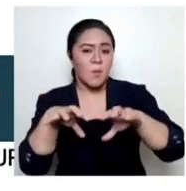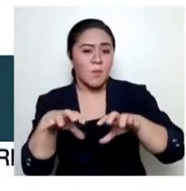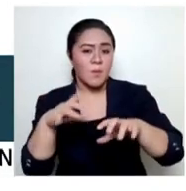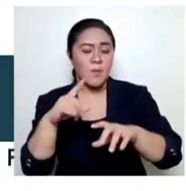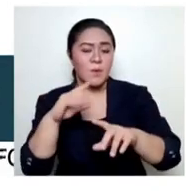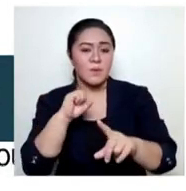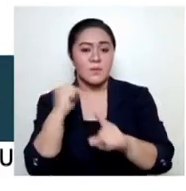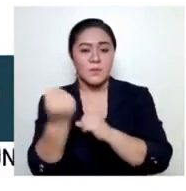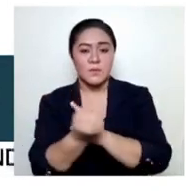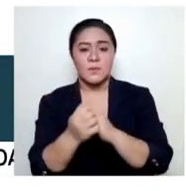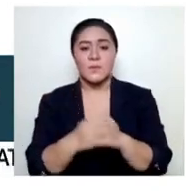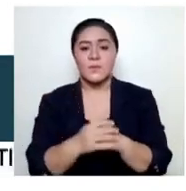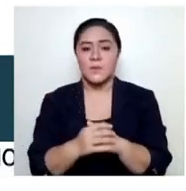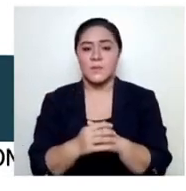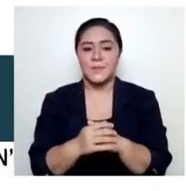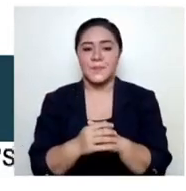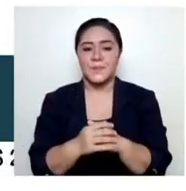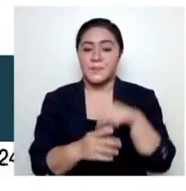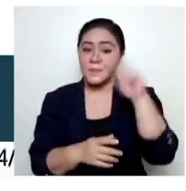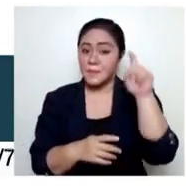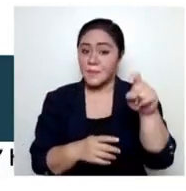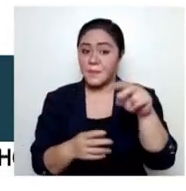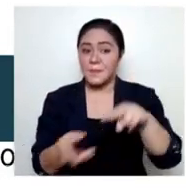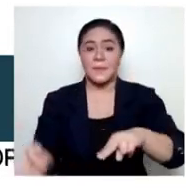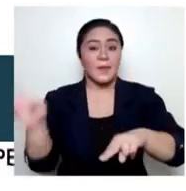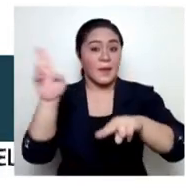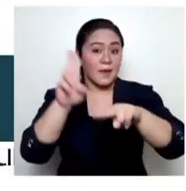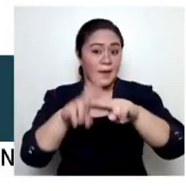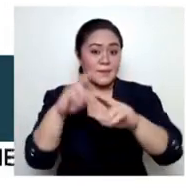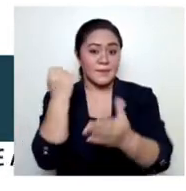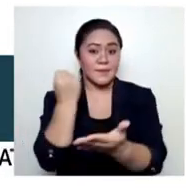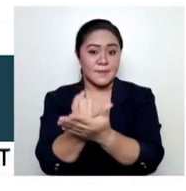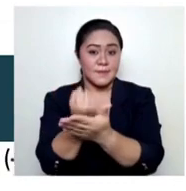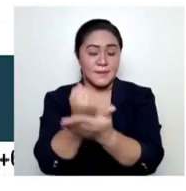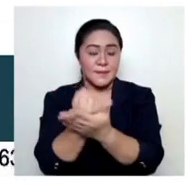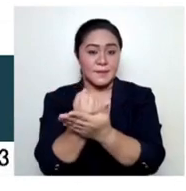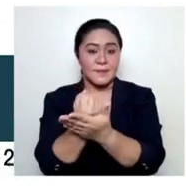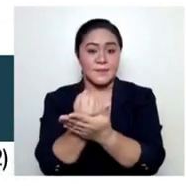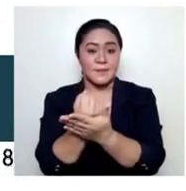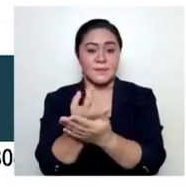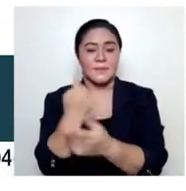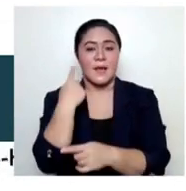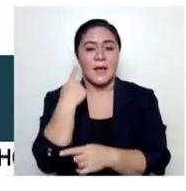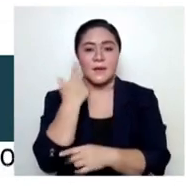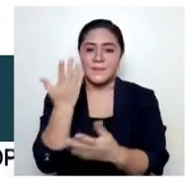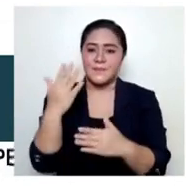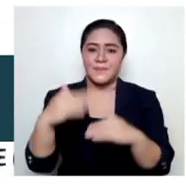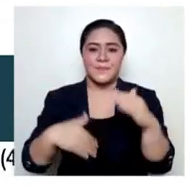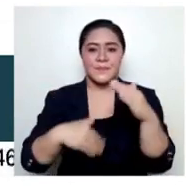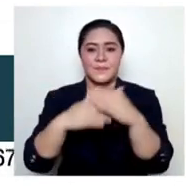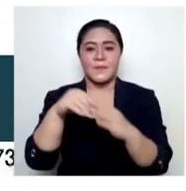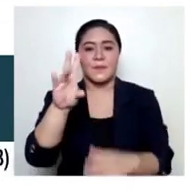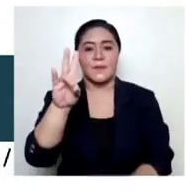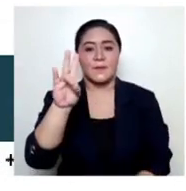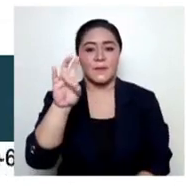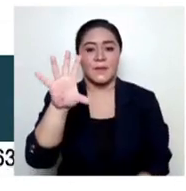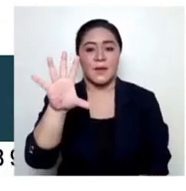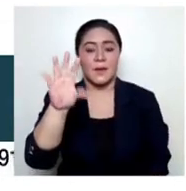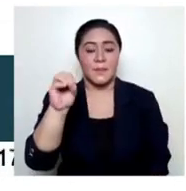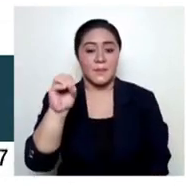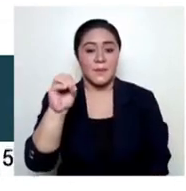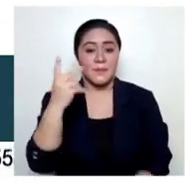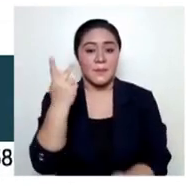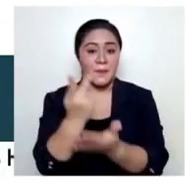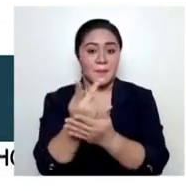Dapat talaga itaas ang sahod, 750 minimum. Pangalawa, yung buwagin na